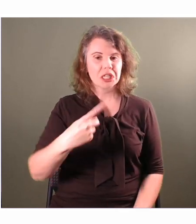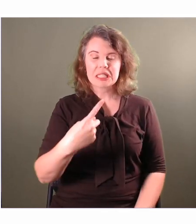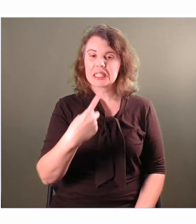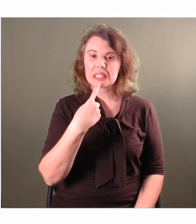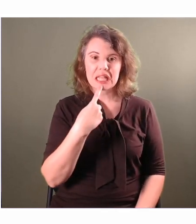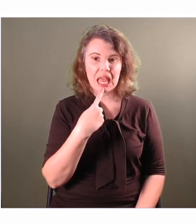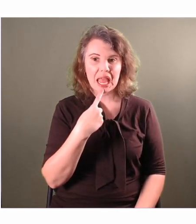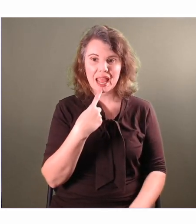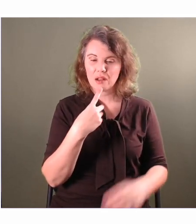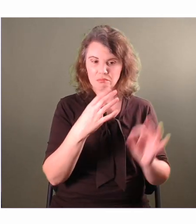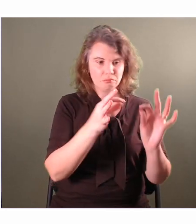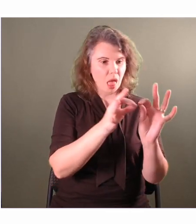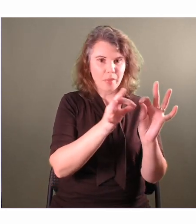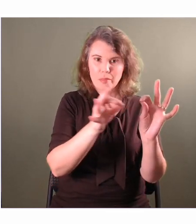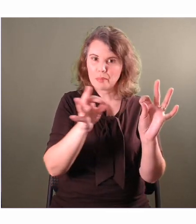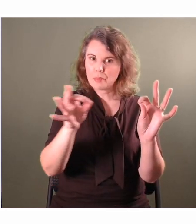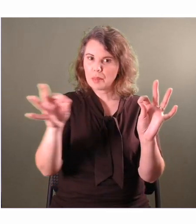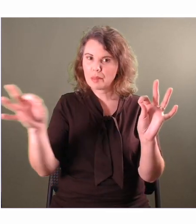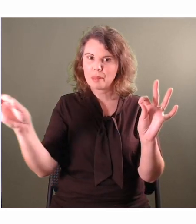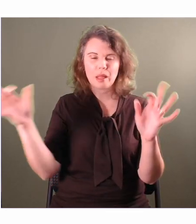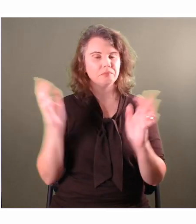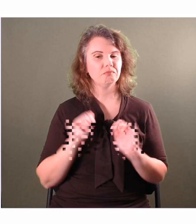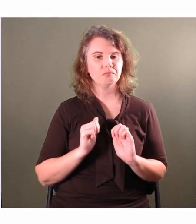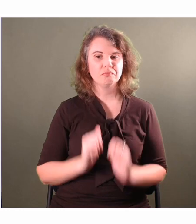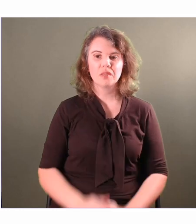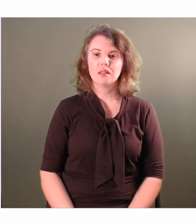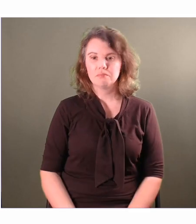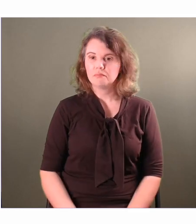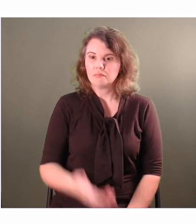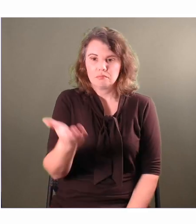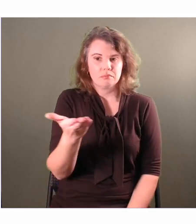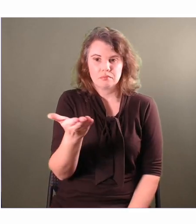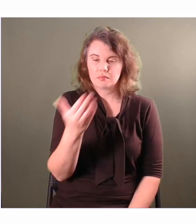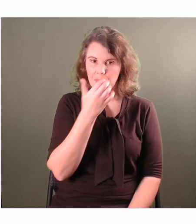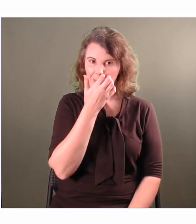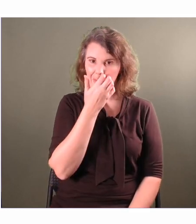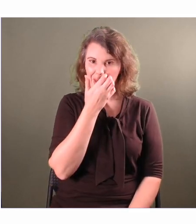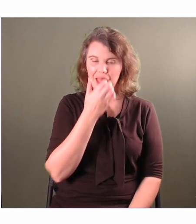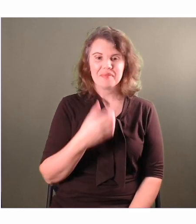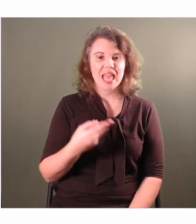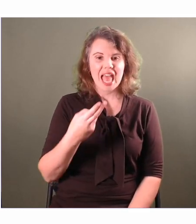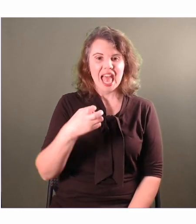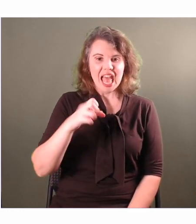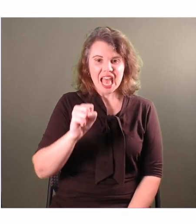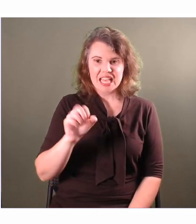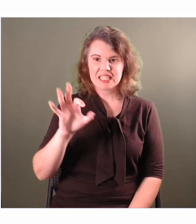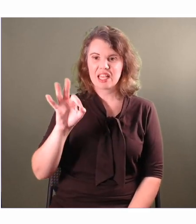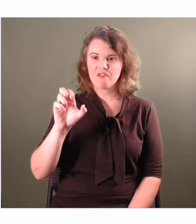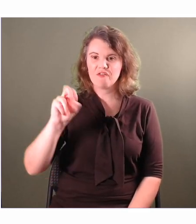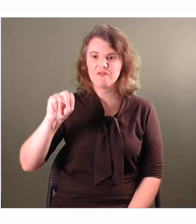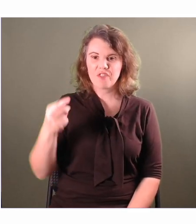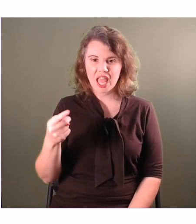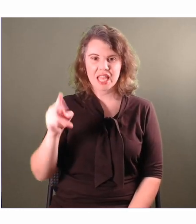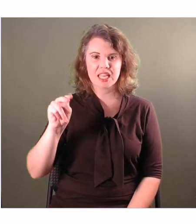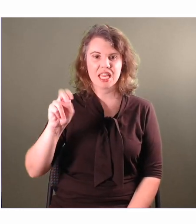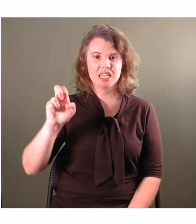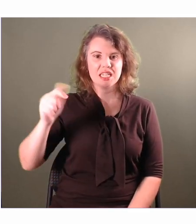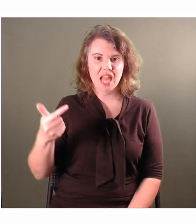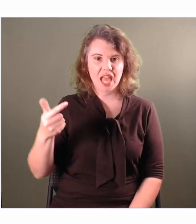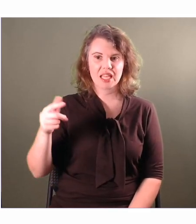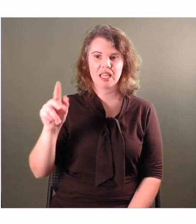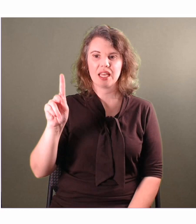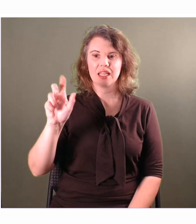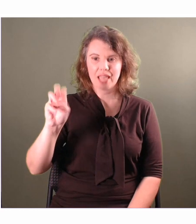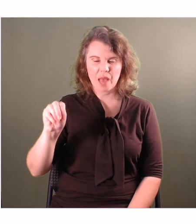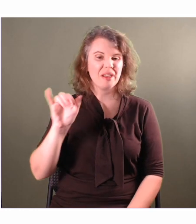say strings of 4 syllables like this. Hes, fang, neg, kem. Hes, fang, neg, kem. Hes, fang, neg, kem.